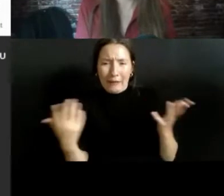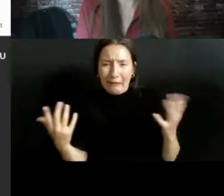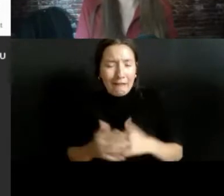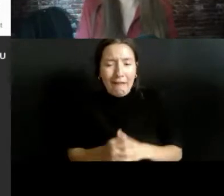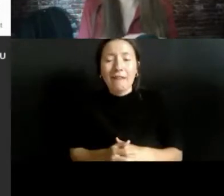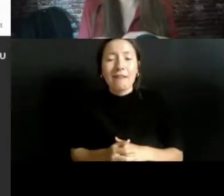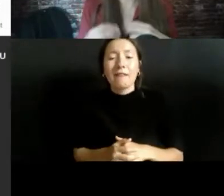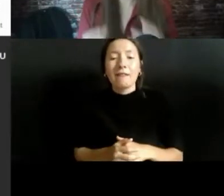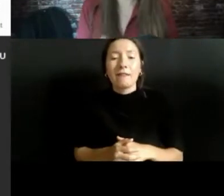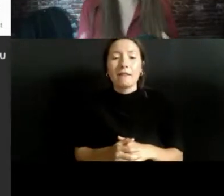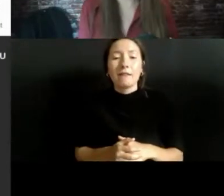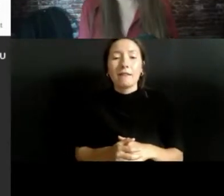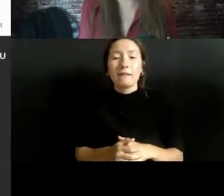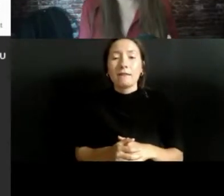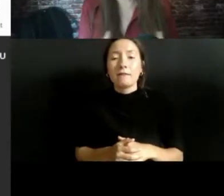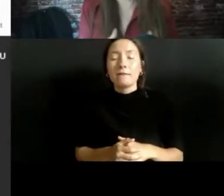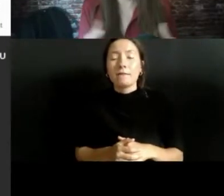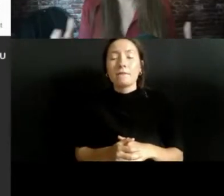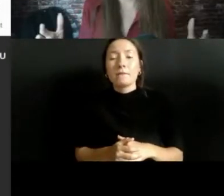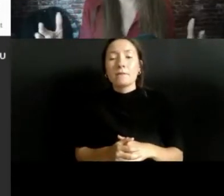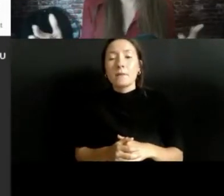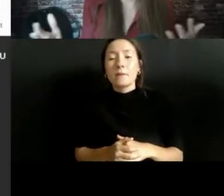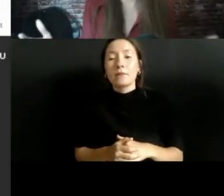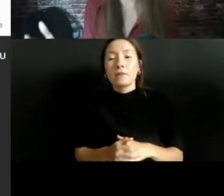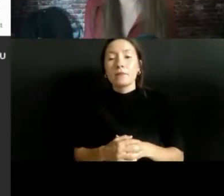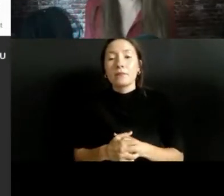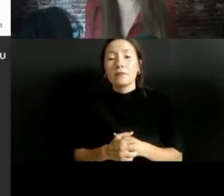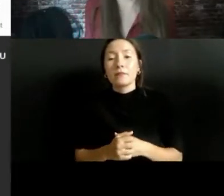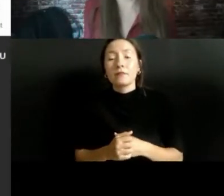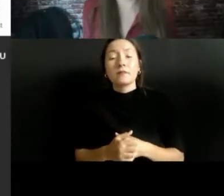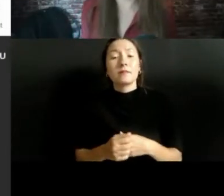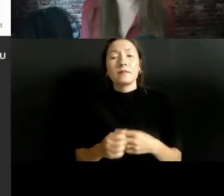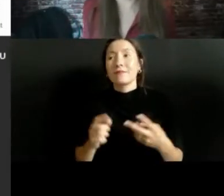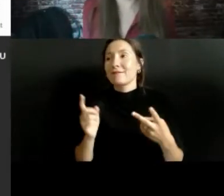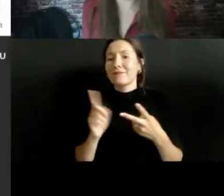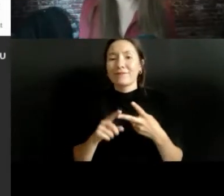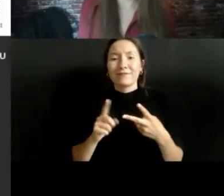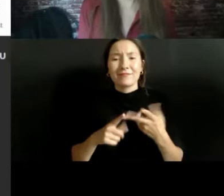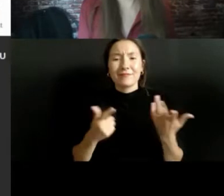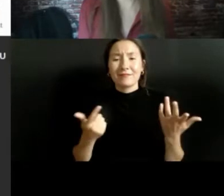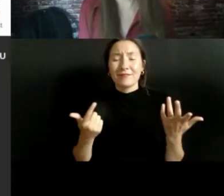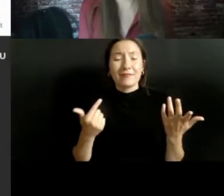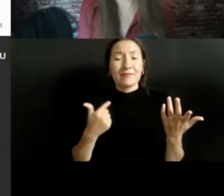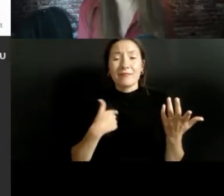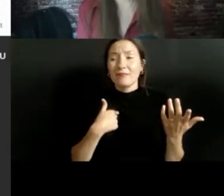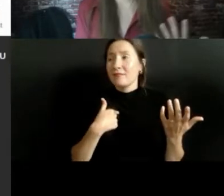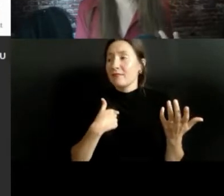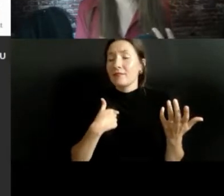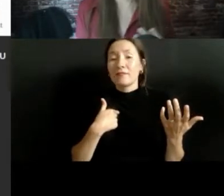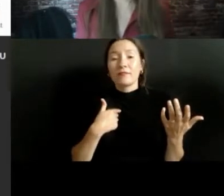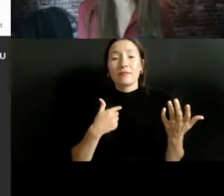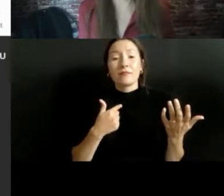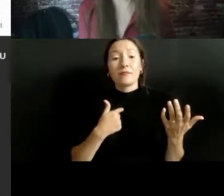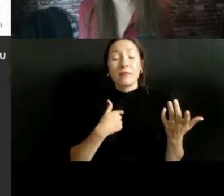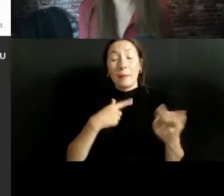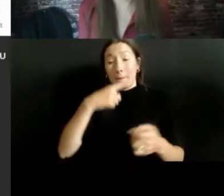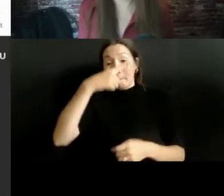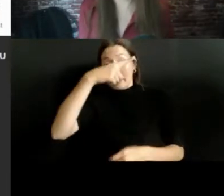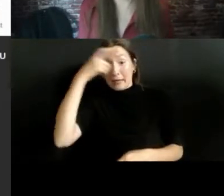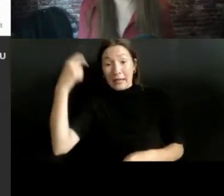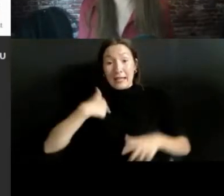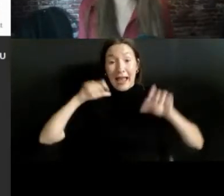I would have a sense of what type of formatting you can apply. I have a sense of what type